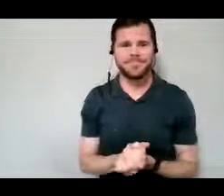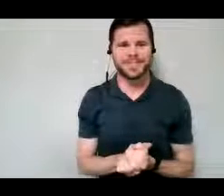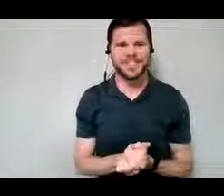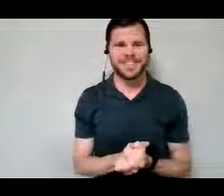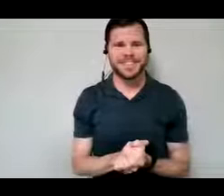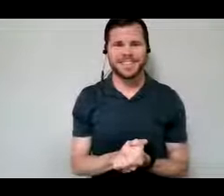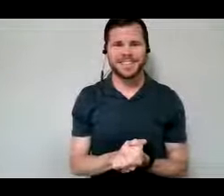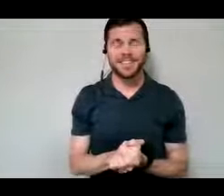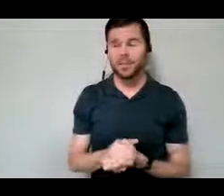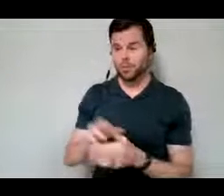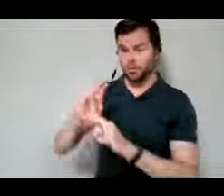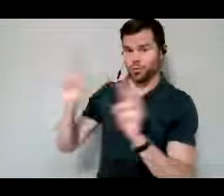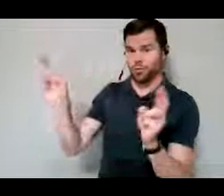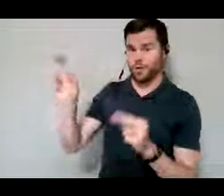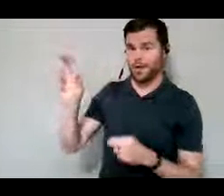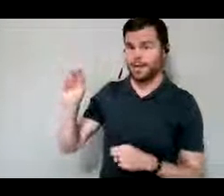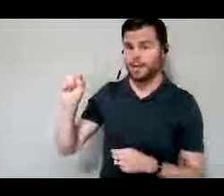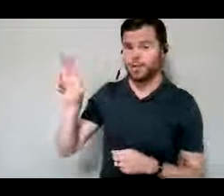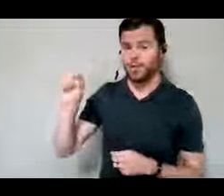Are you ready, Susan, or we can?